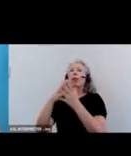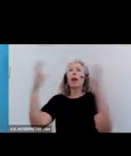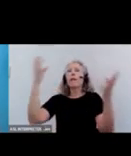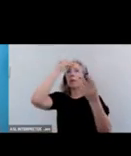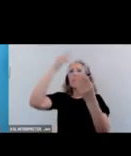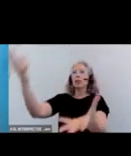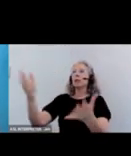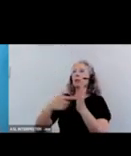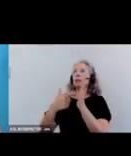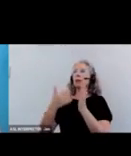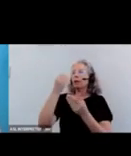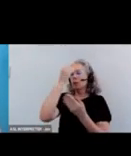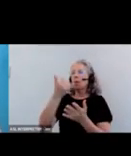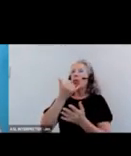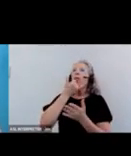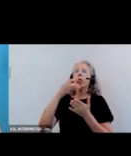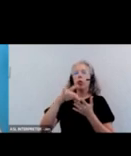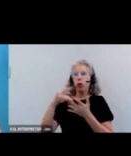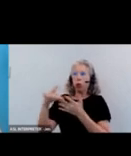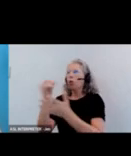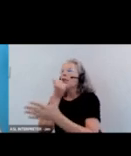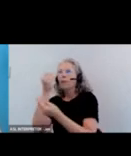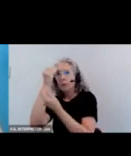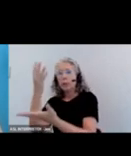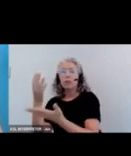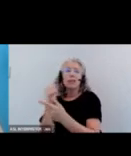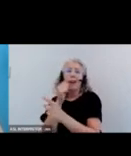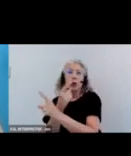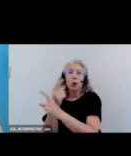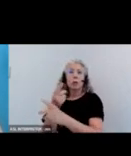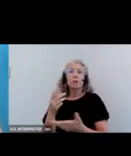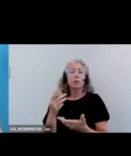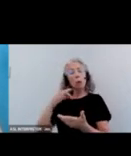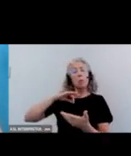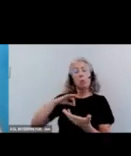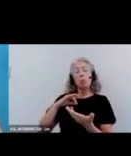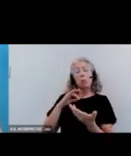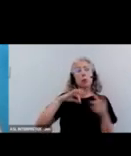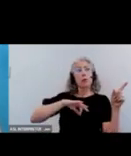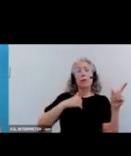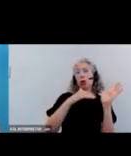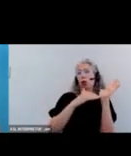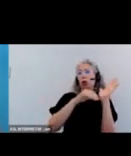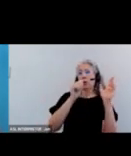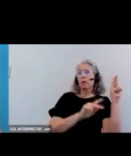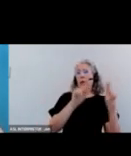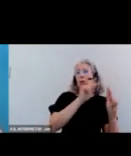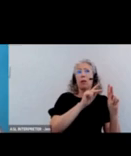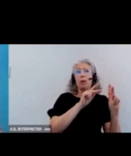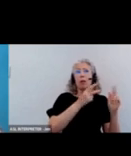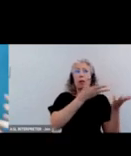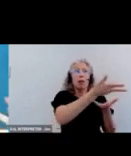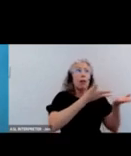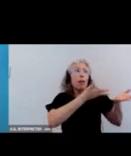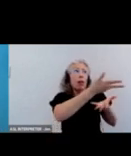there that is not accurate. And you know, it's useful to have doctors and others collaborate with